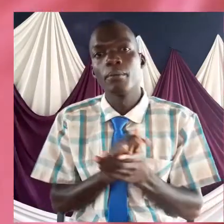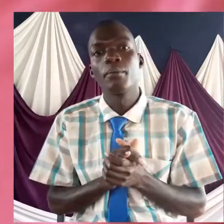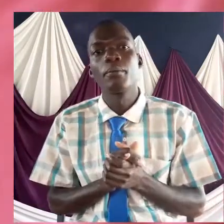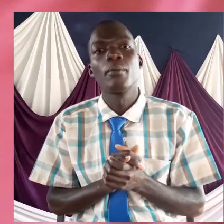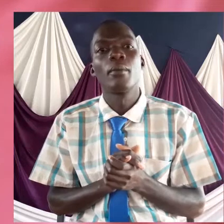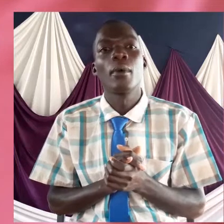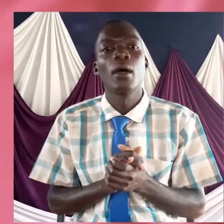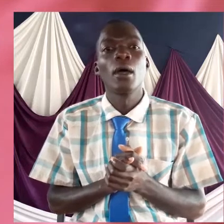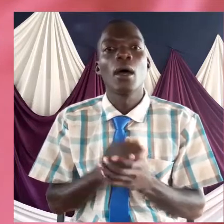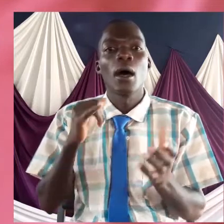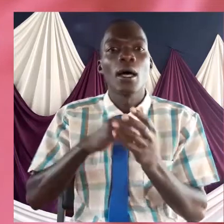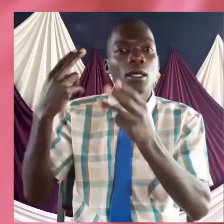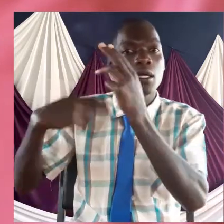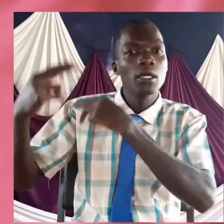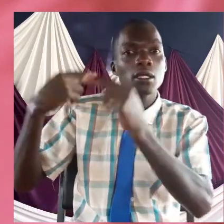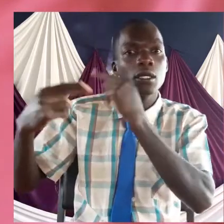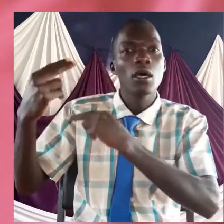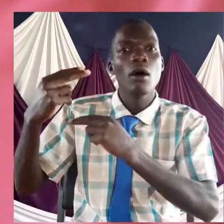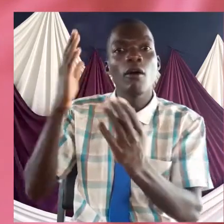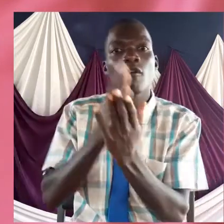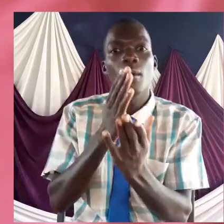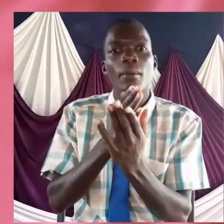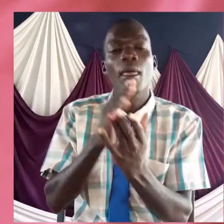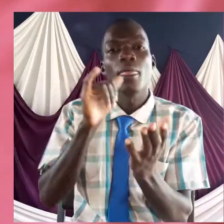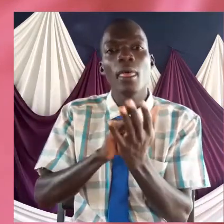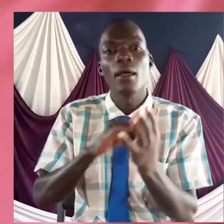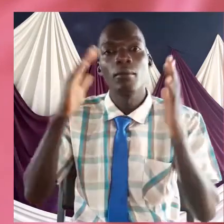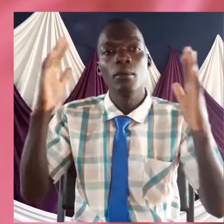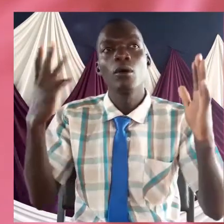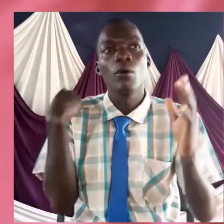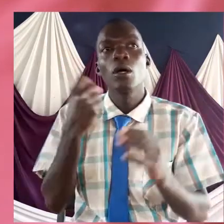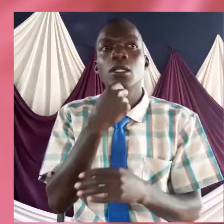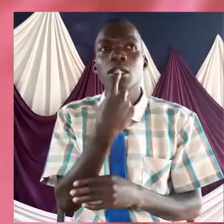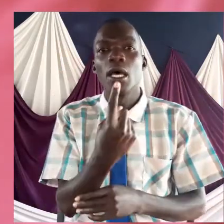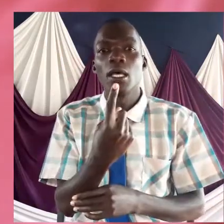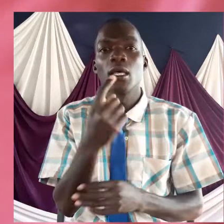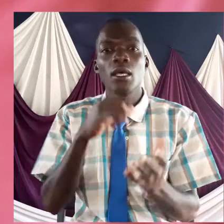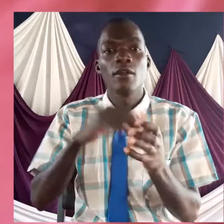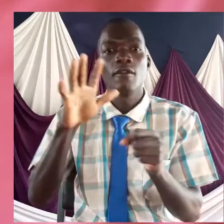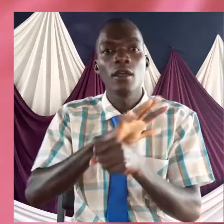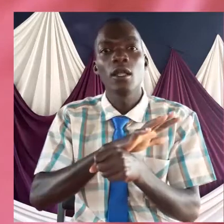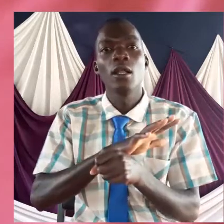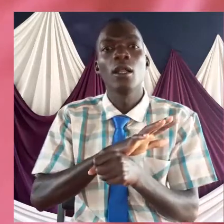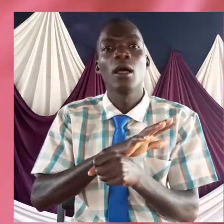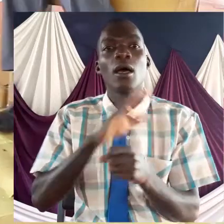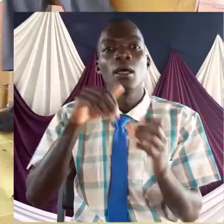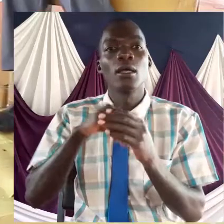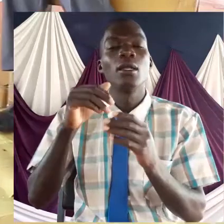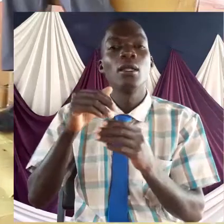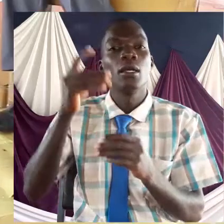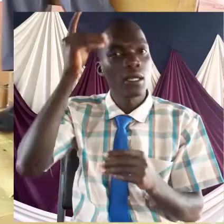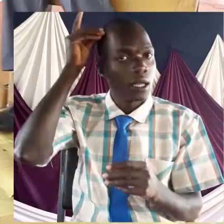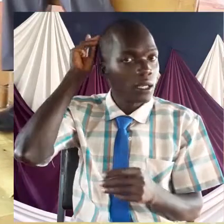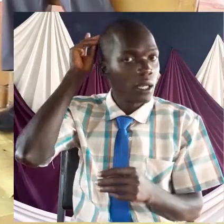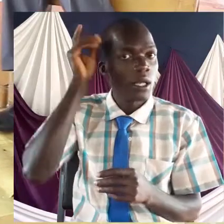And history has confirmed that bits of what was said has been fulfilled. Like in Daniel chapter